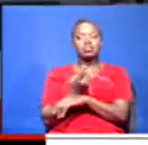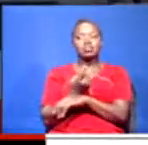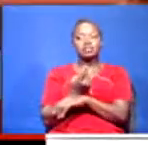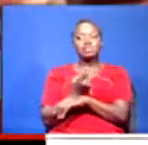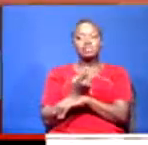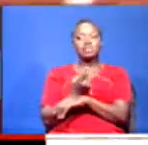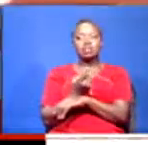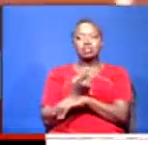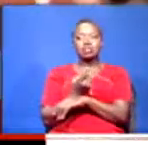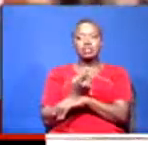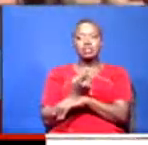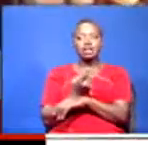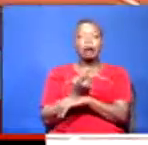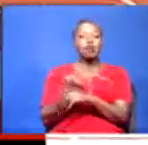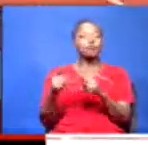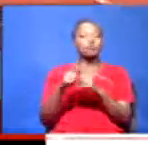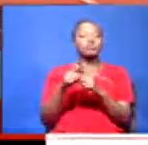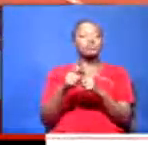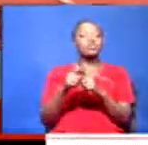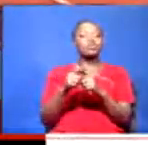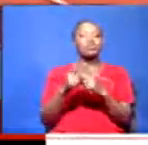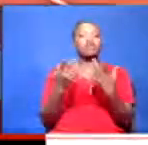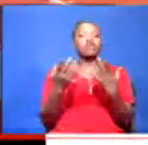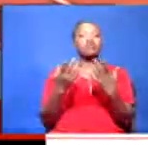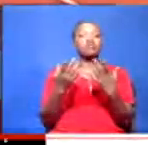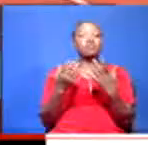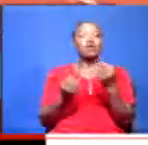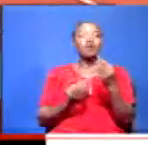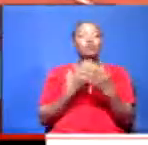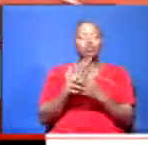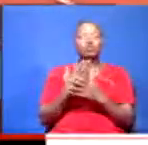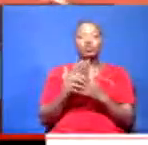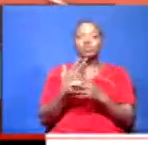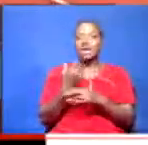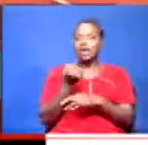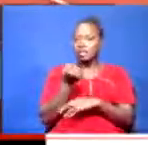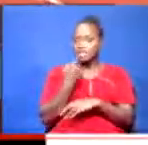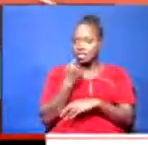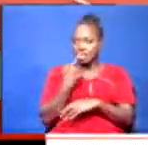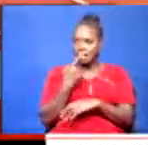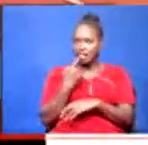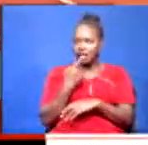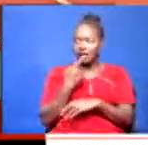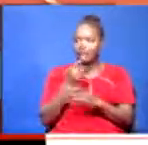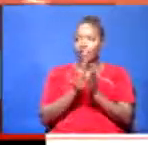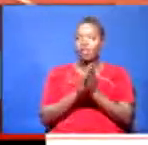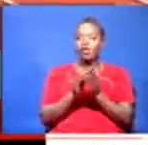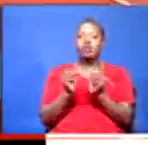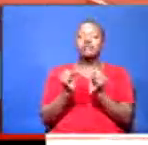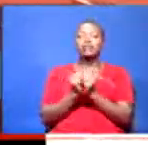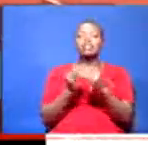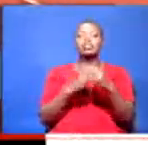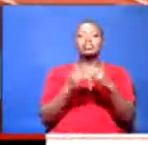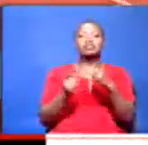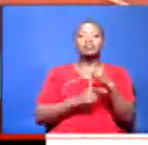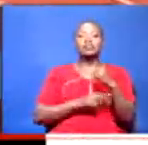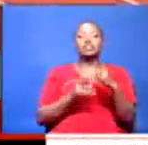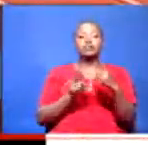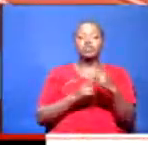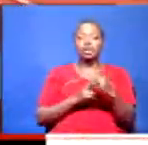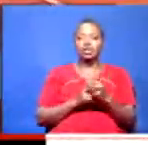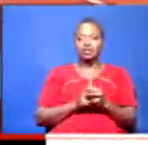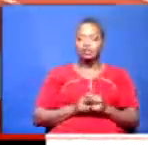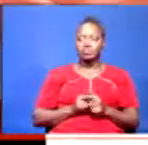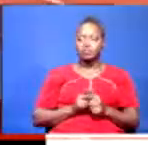she tested positive of human growth hormone following an out competition test on 19th July. And Okagbare is starting to forge